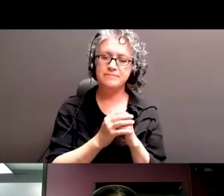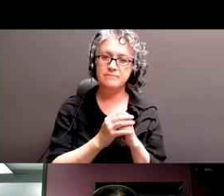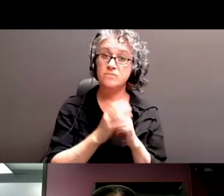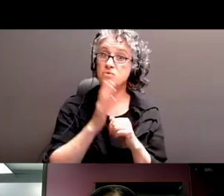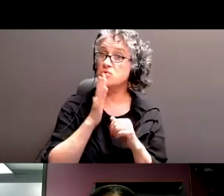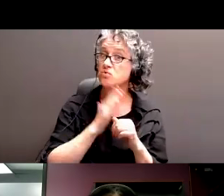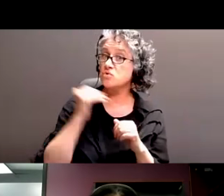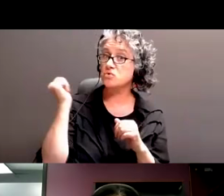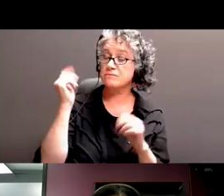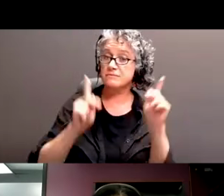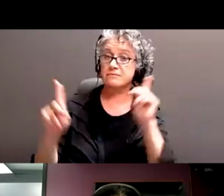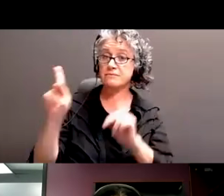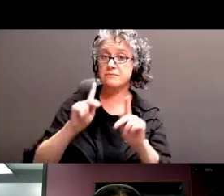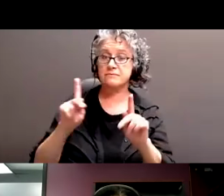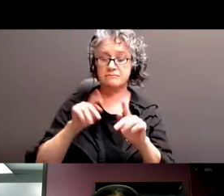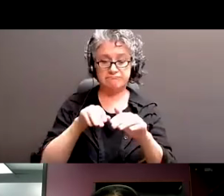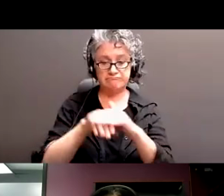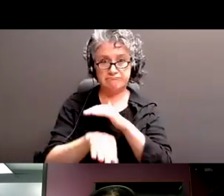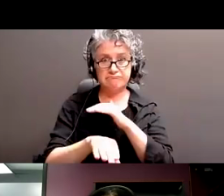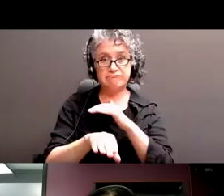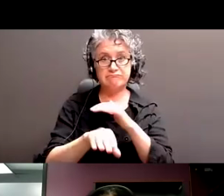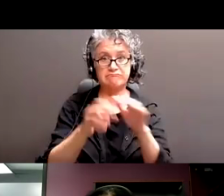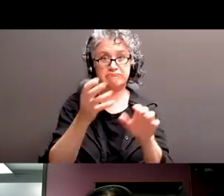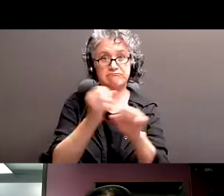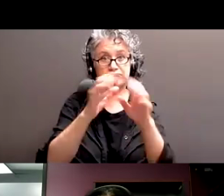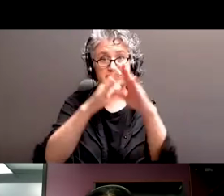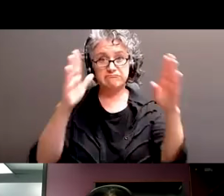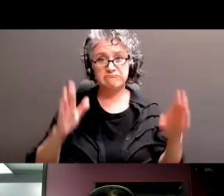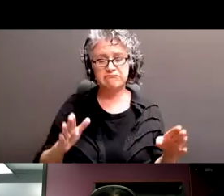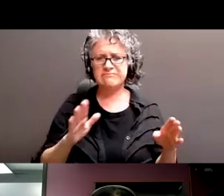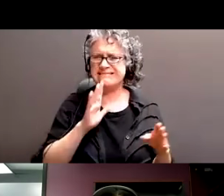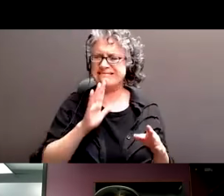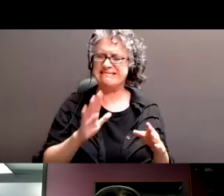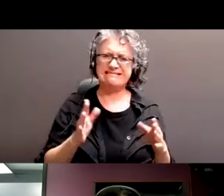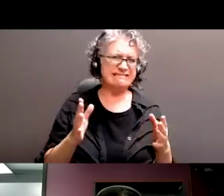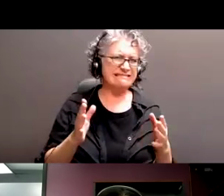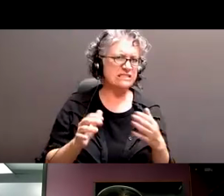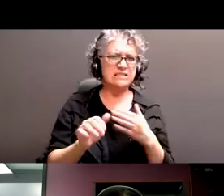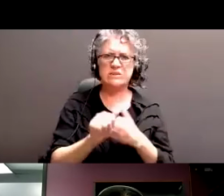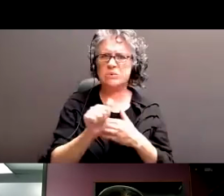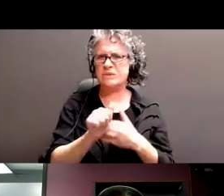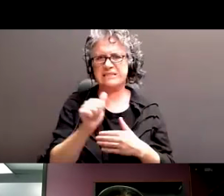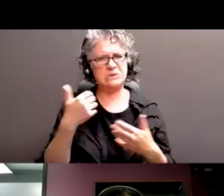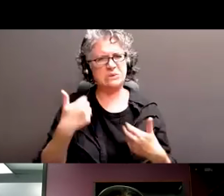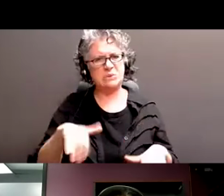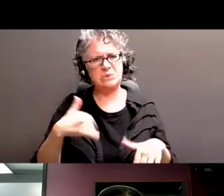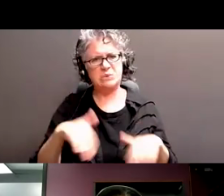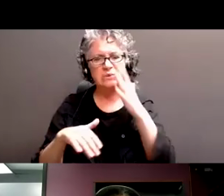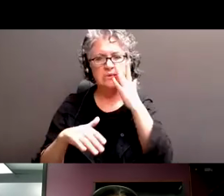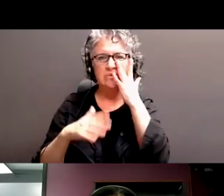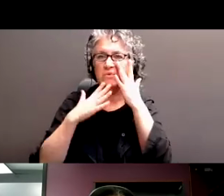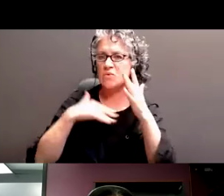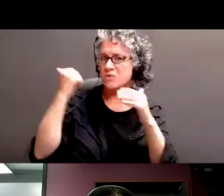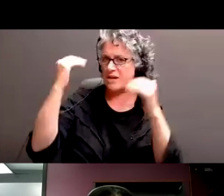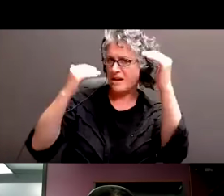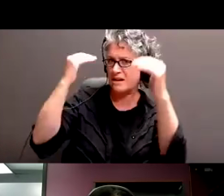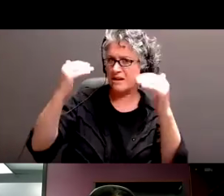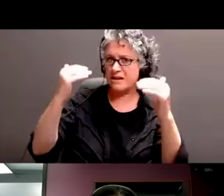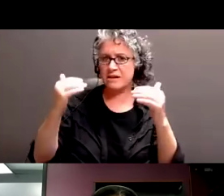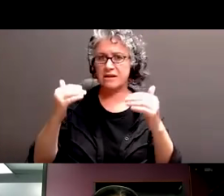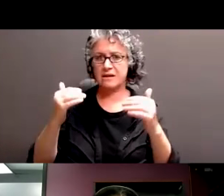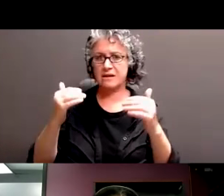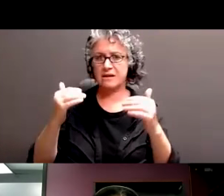who may see entering the shelter as too risky, right? There's also older adults with compromised